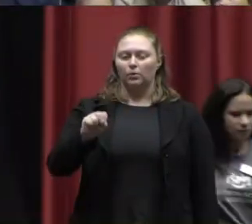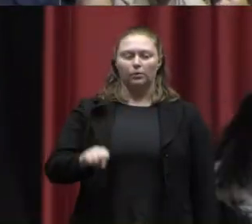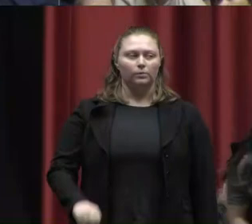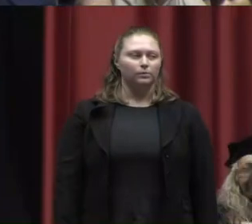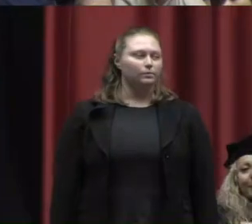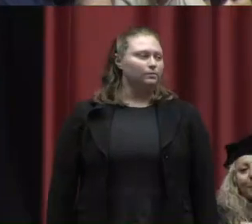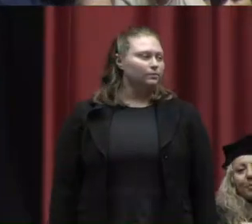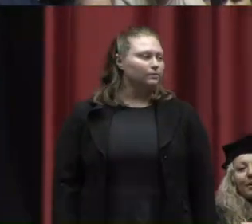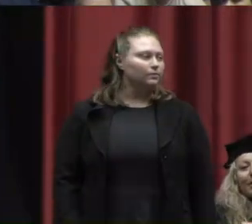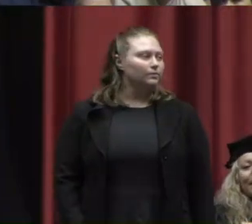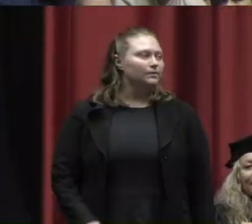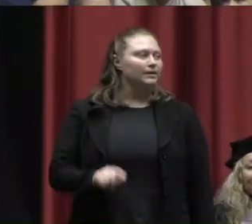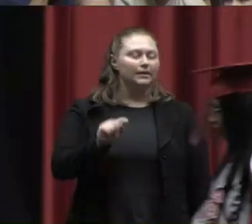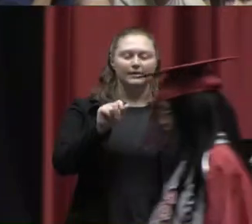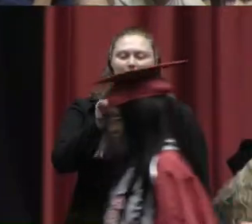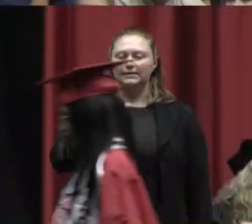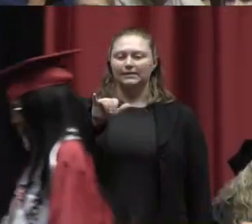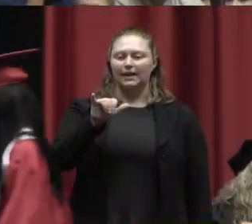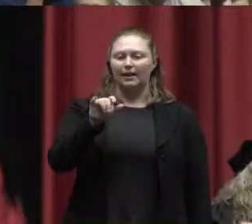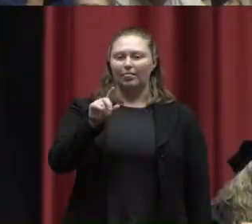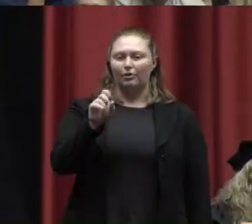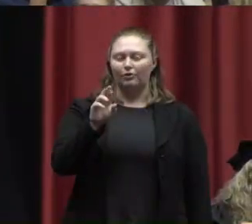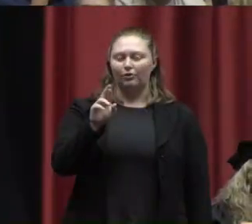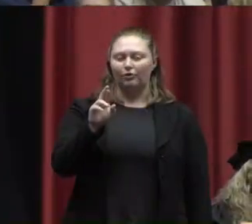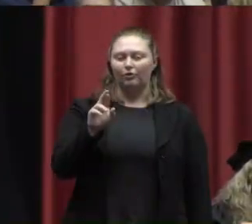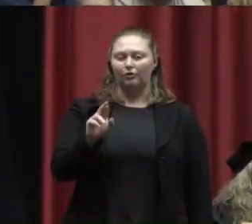Daniel Losario.